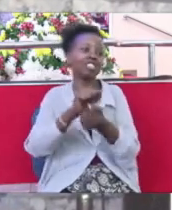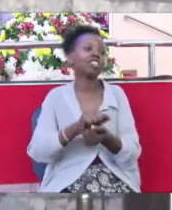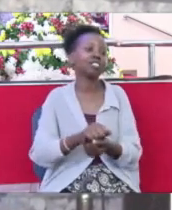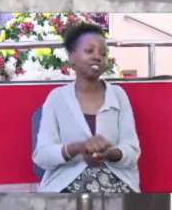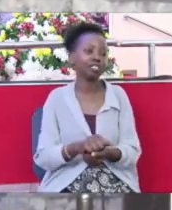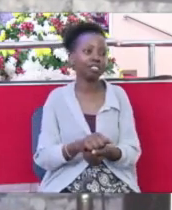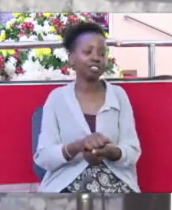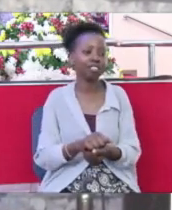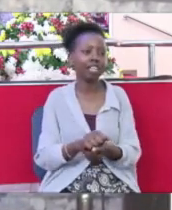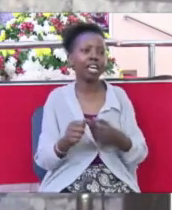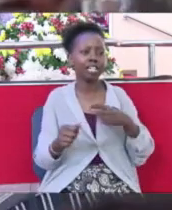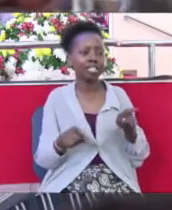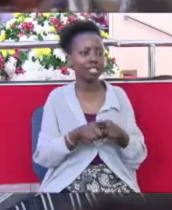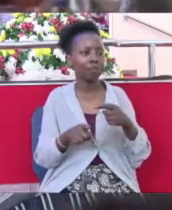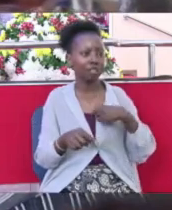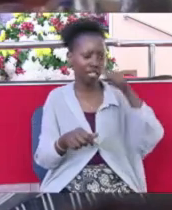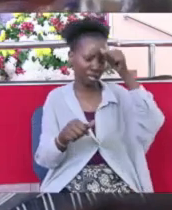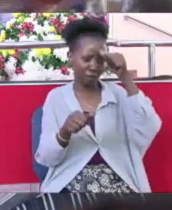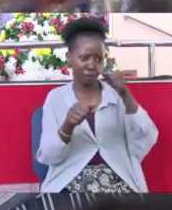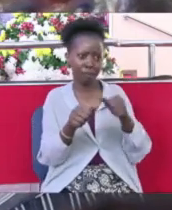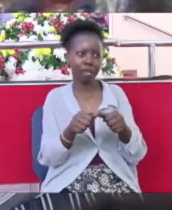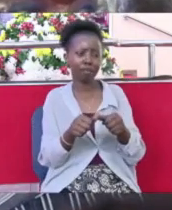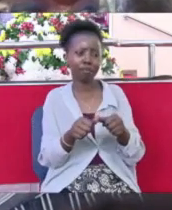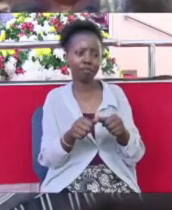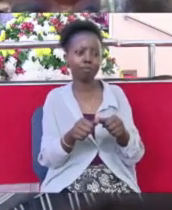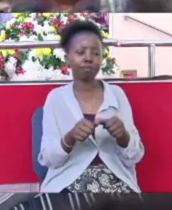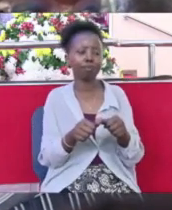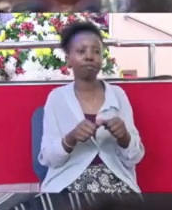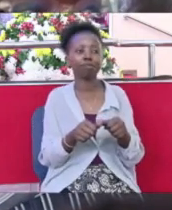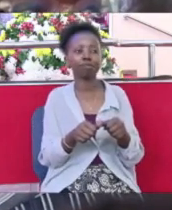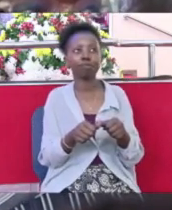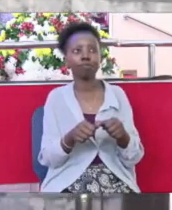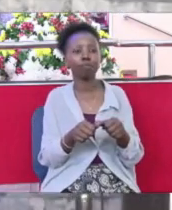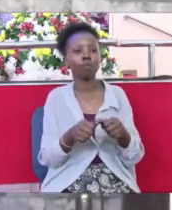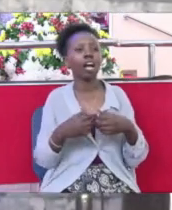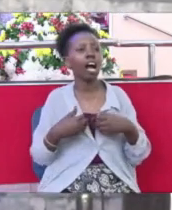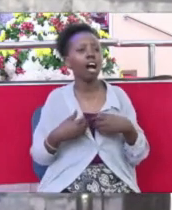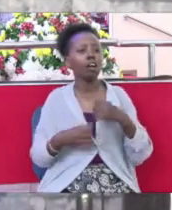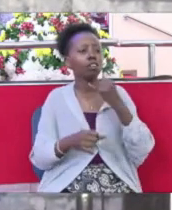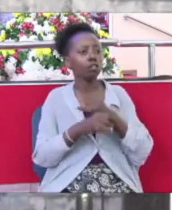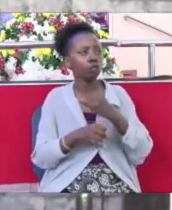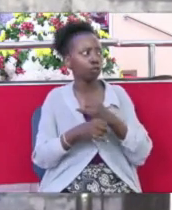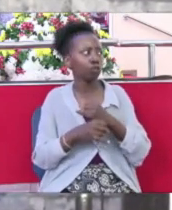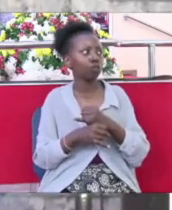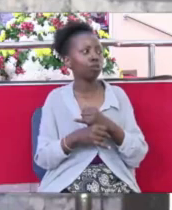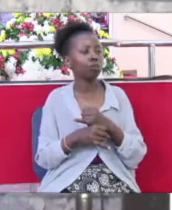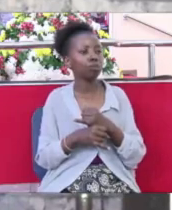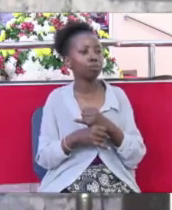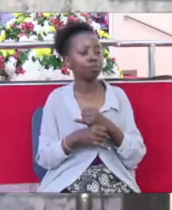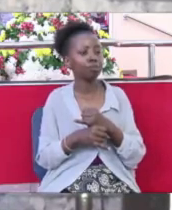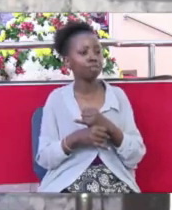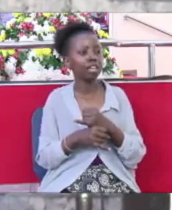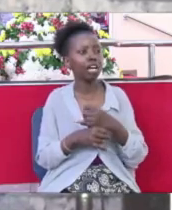hazifuatiliwi. And me, I remember one time. Na mimi siku moja there was a job that I was doing. Kuna kazi nilikuwa nikiifanya. And